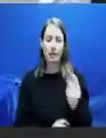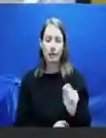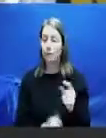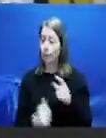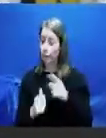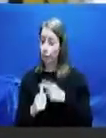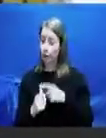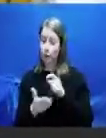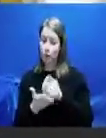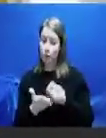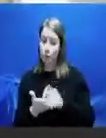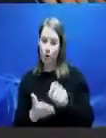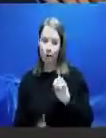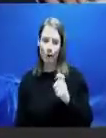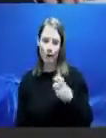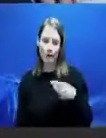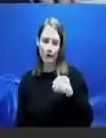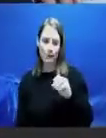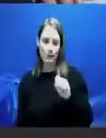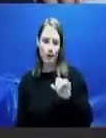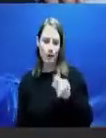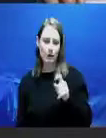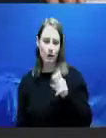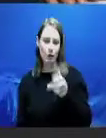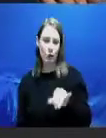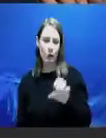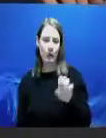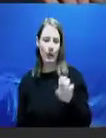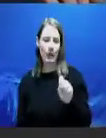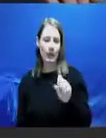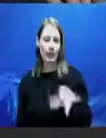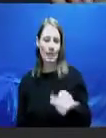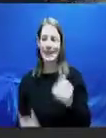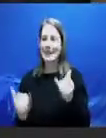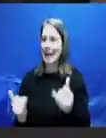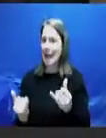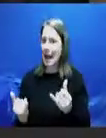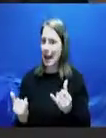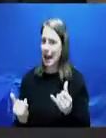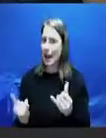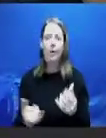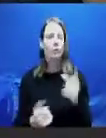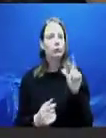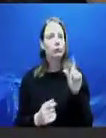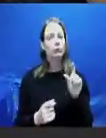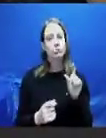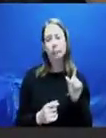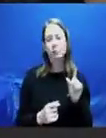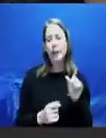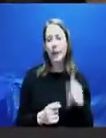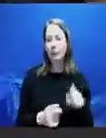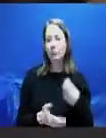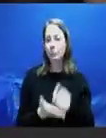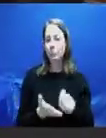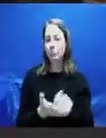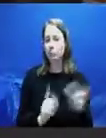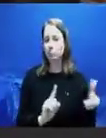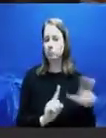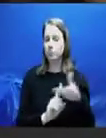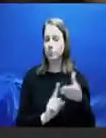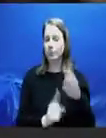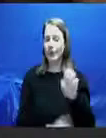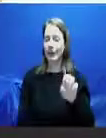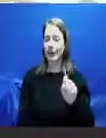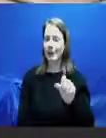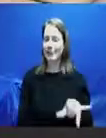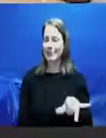on the topic. Now, their assignment is to write a persuasive essay on whether the U.S. should provide foreign aid to countries that have experienced a